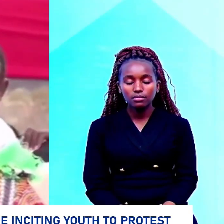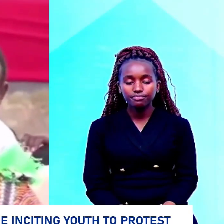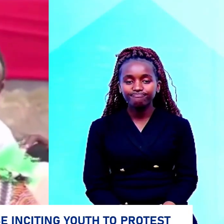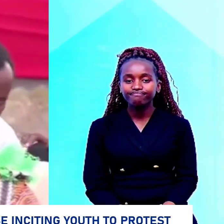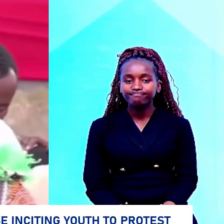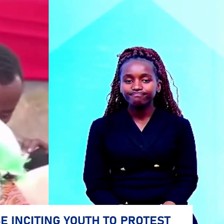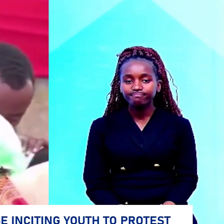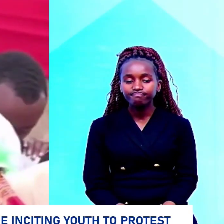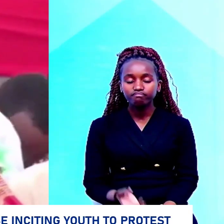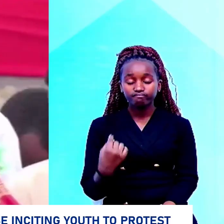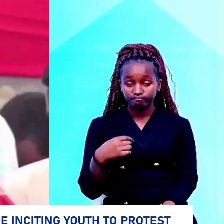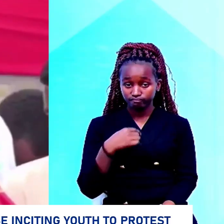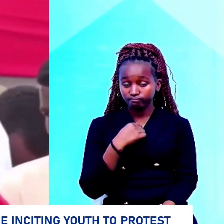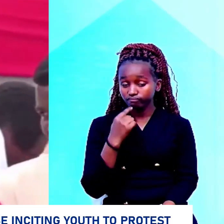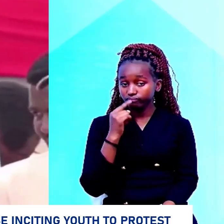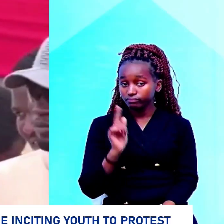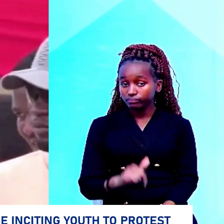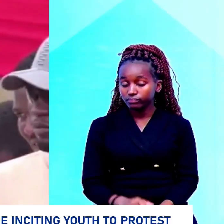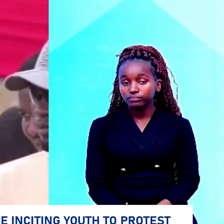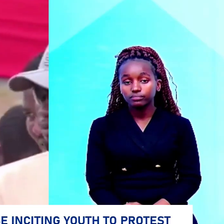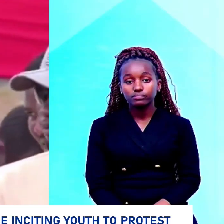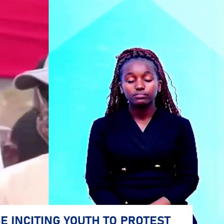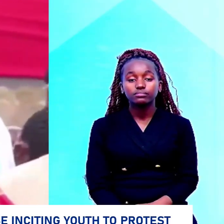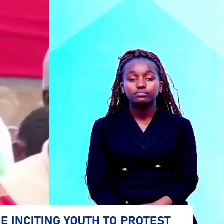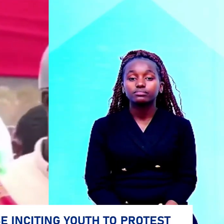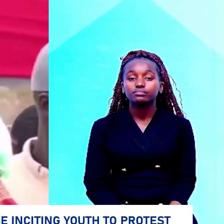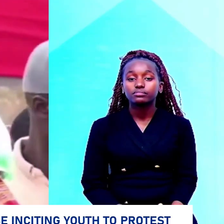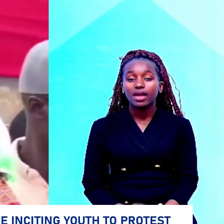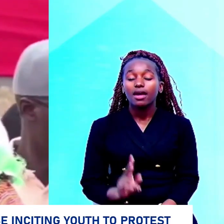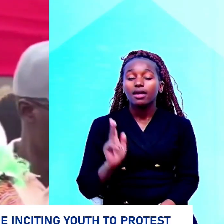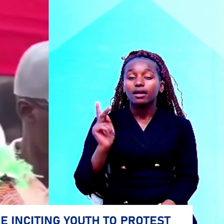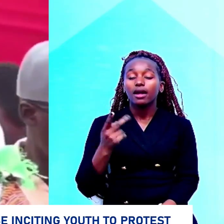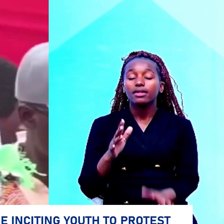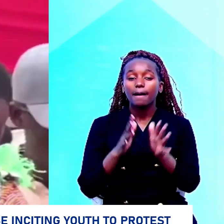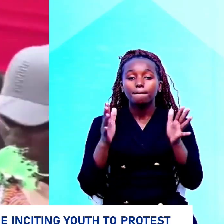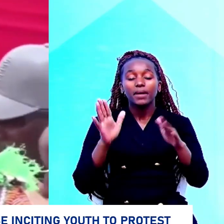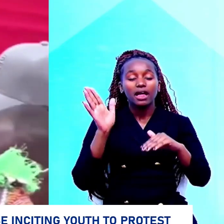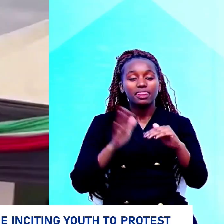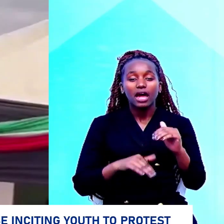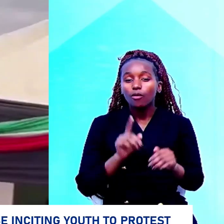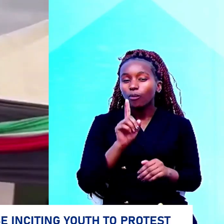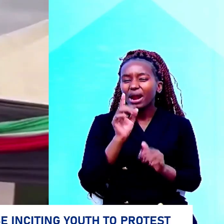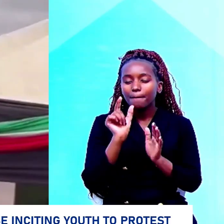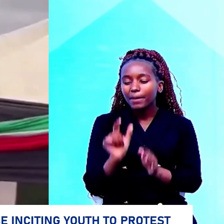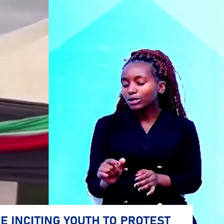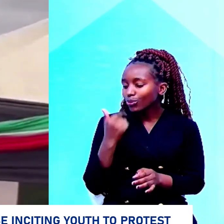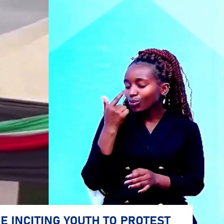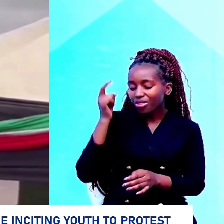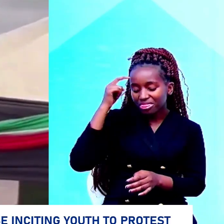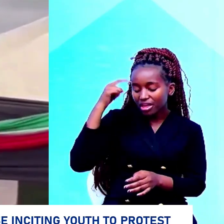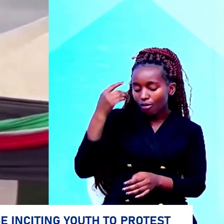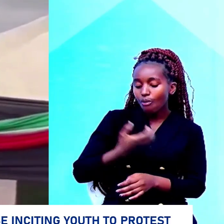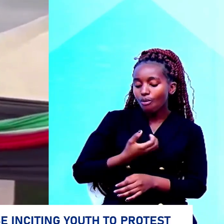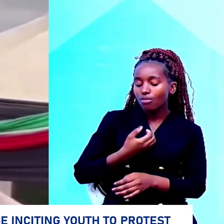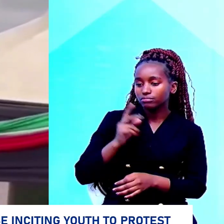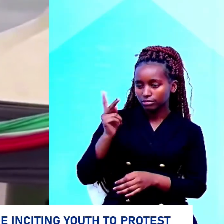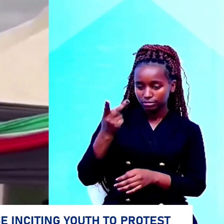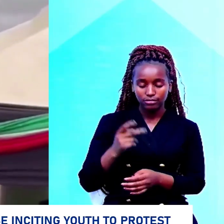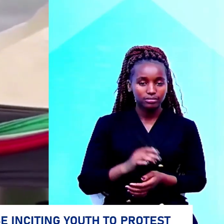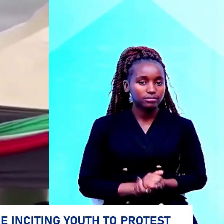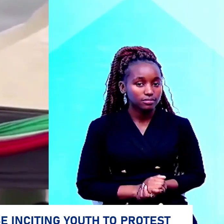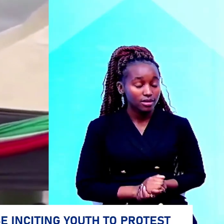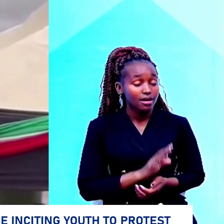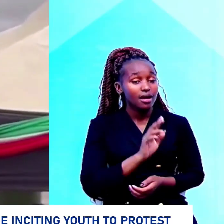Tunasema hii Kenya ni kubwa kuliko kila mtu yoyote anafikiria Kenya ni yake. Kenya is made up of